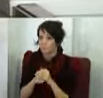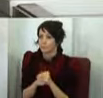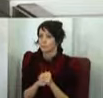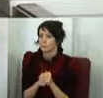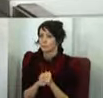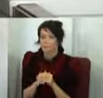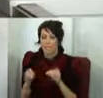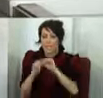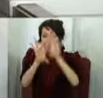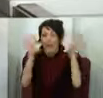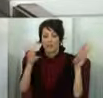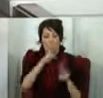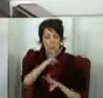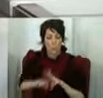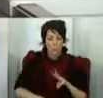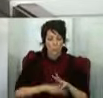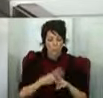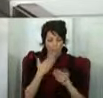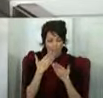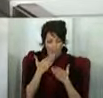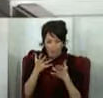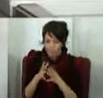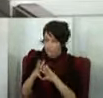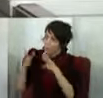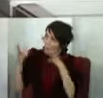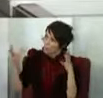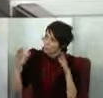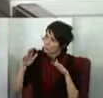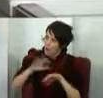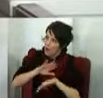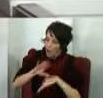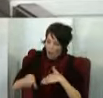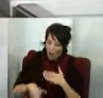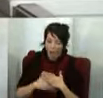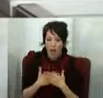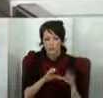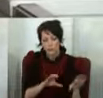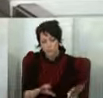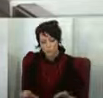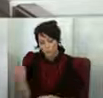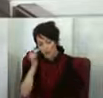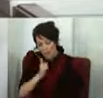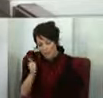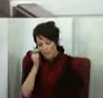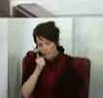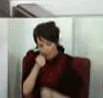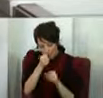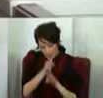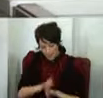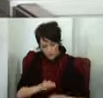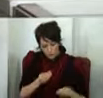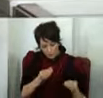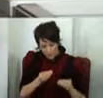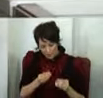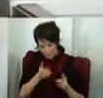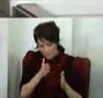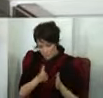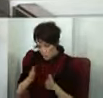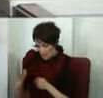Light of the world, thank you so much for all that you do for us each and every day, and the blessings that you have granted each and every one of us.